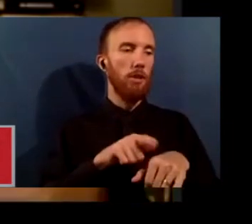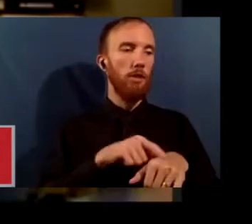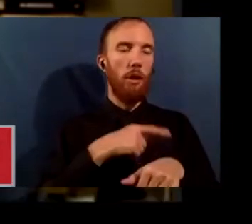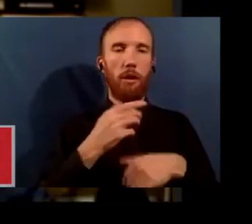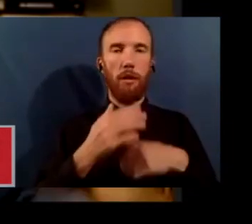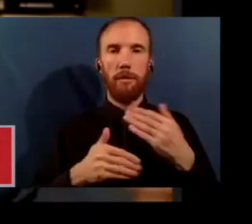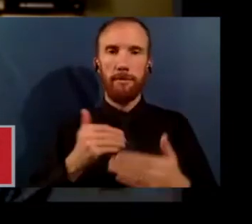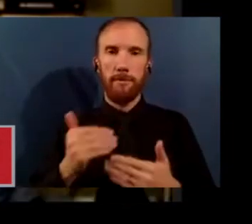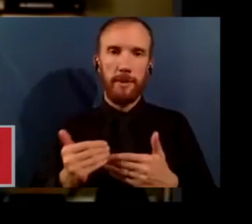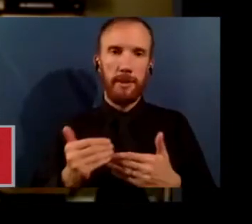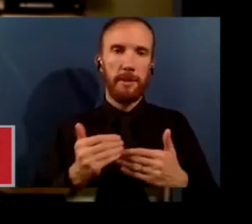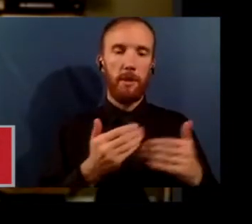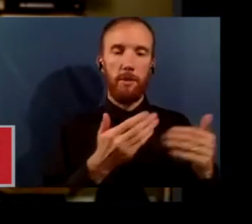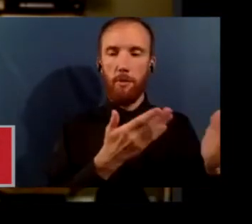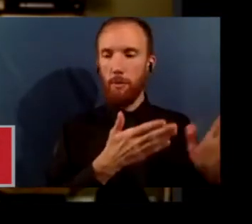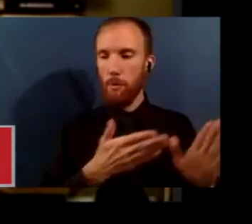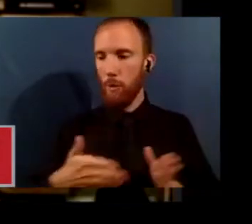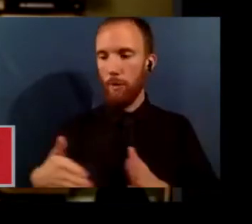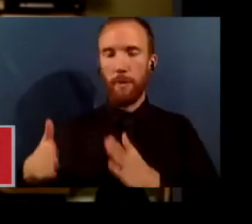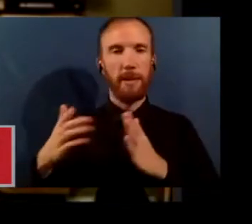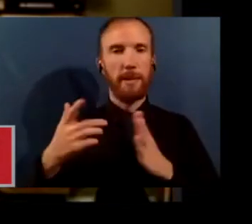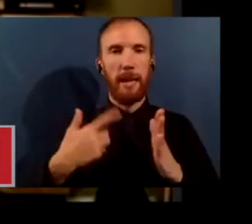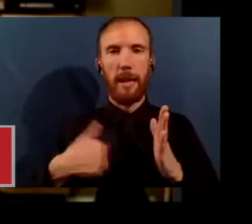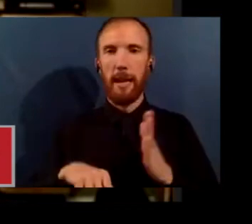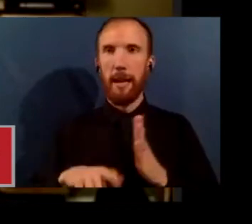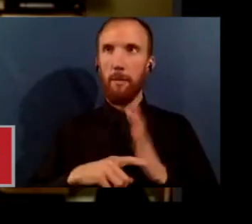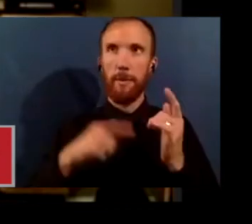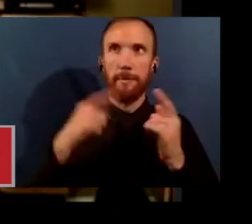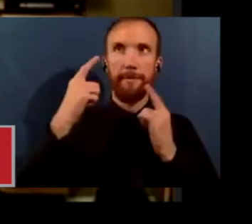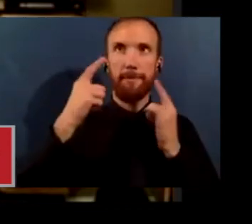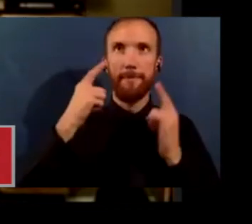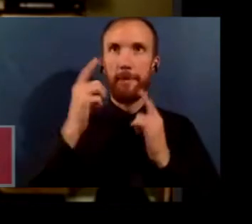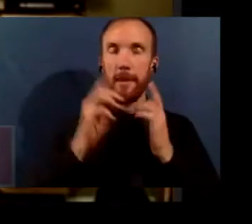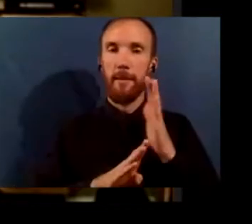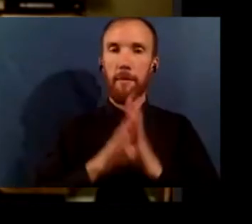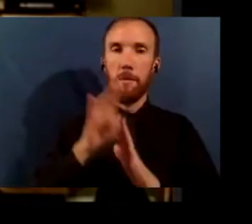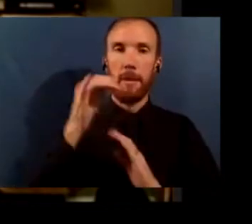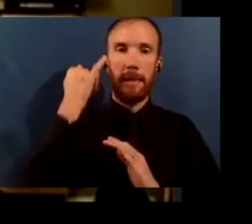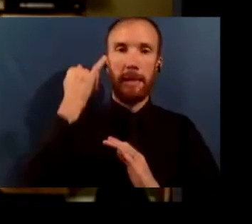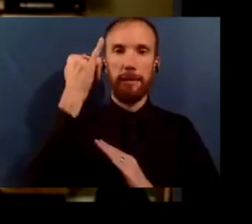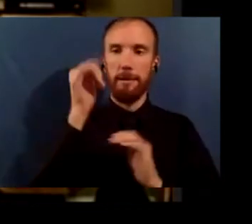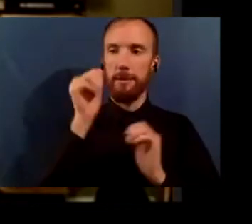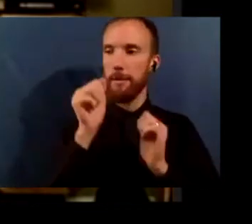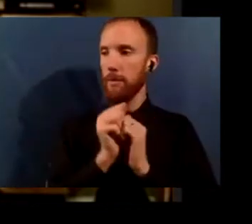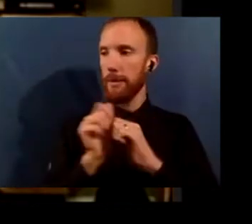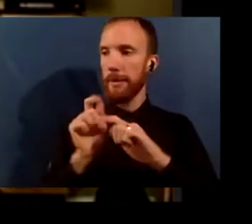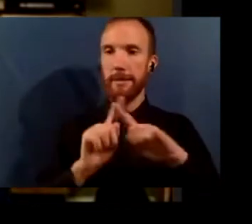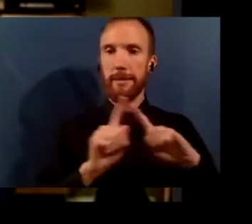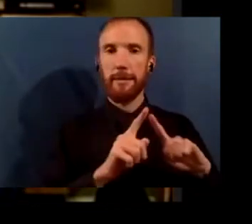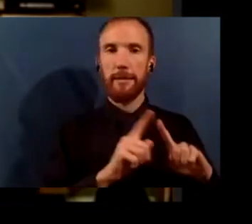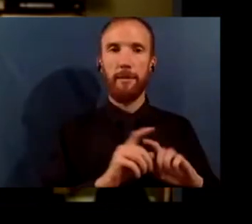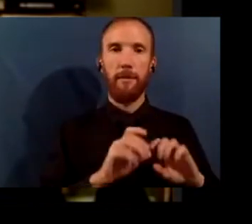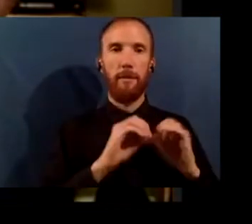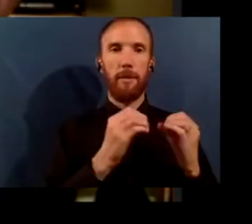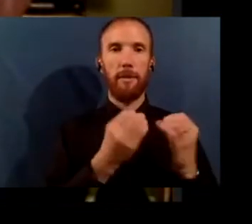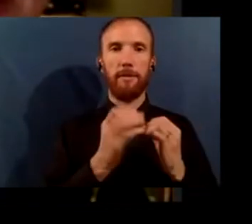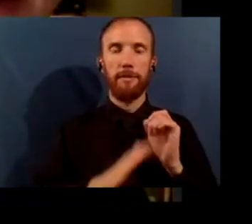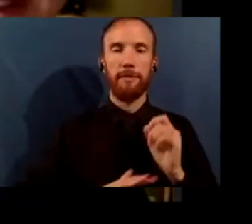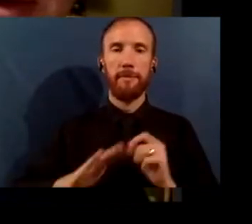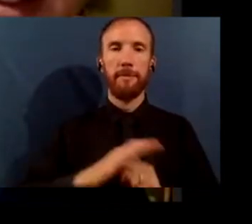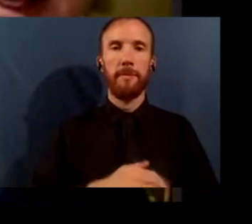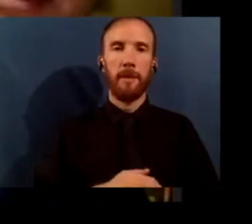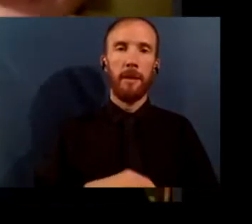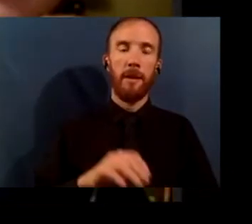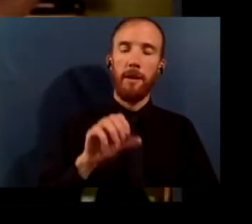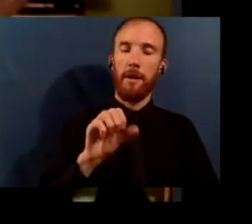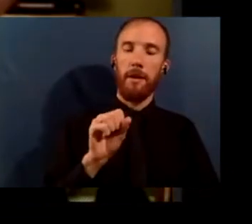movement, and we're developing our ideas alongside the movements and so on. So I don't think social media for us